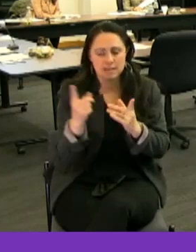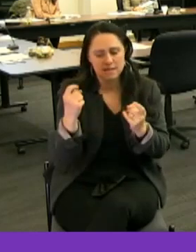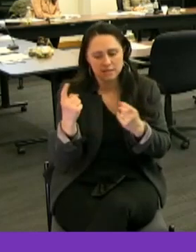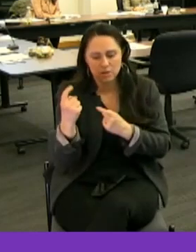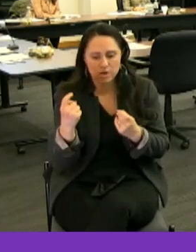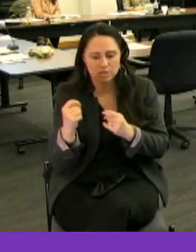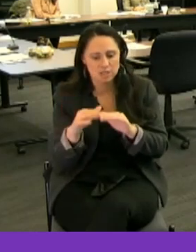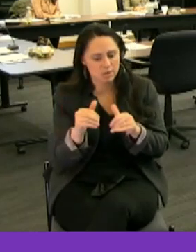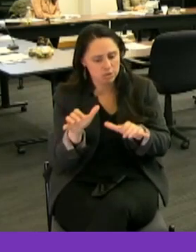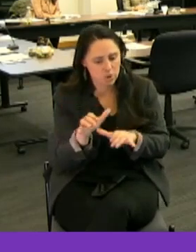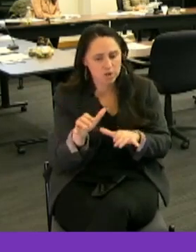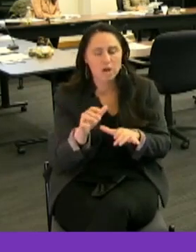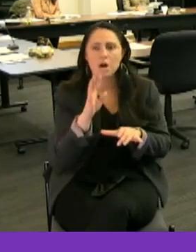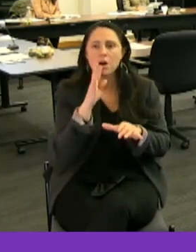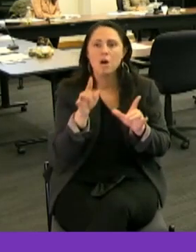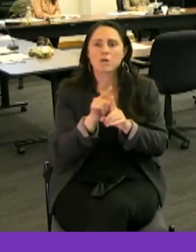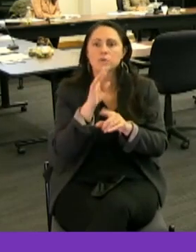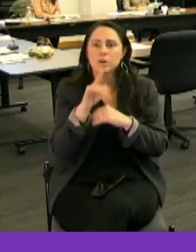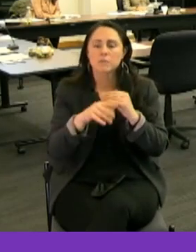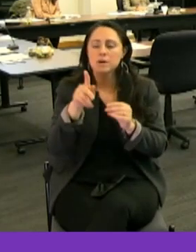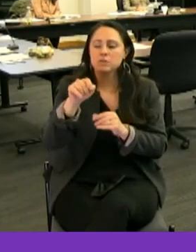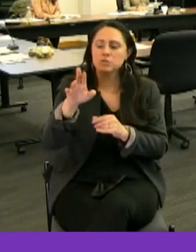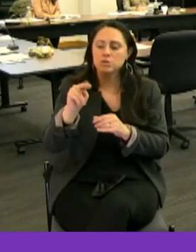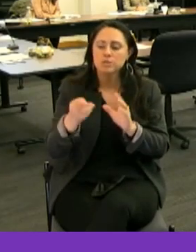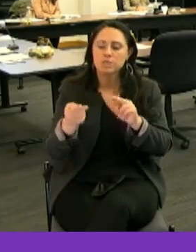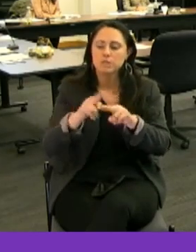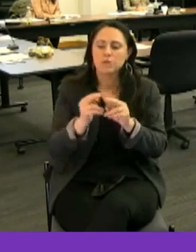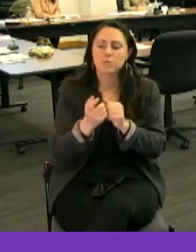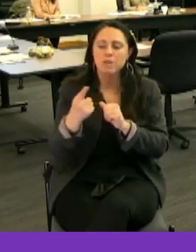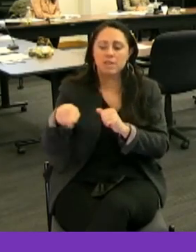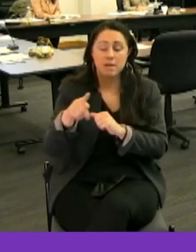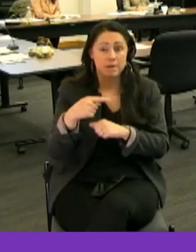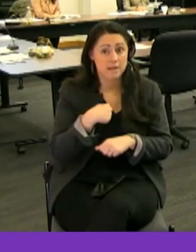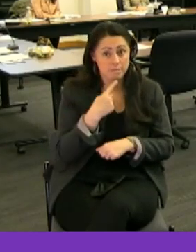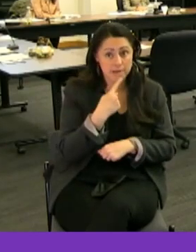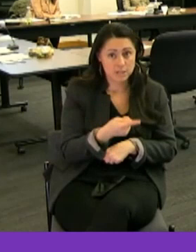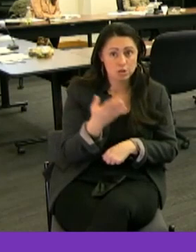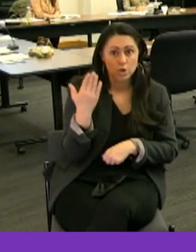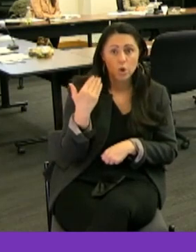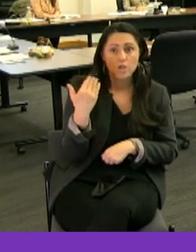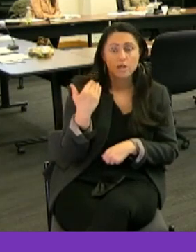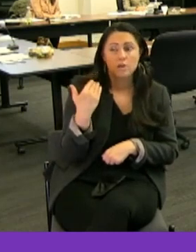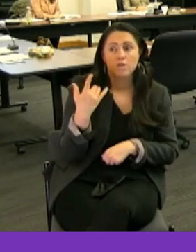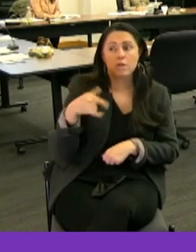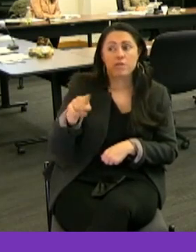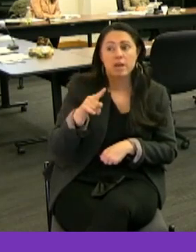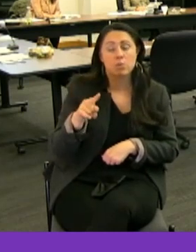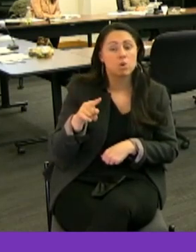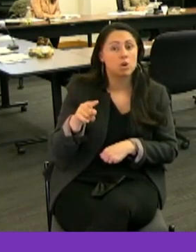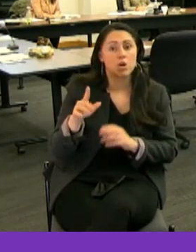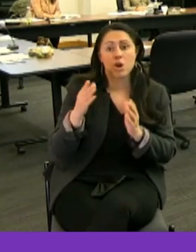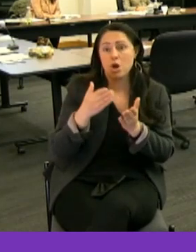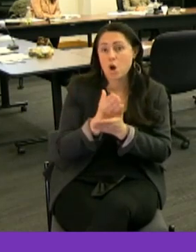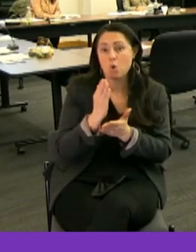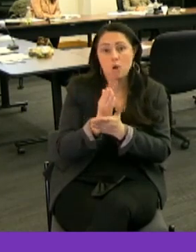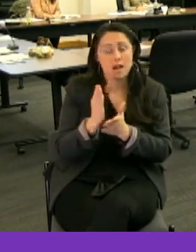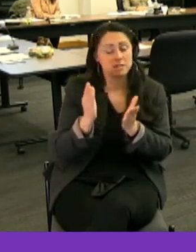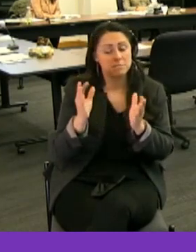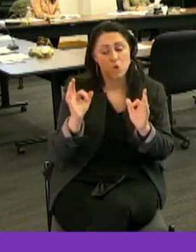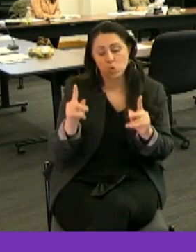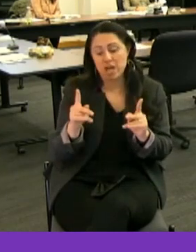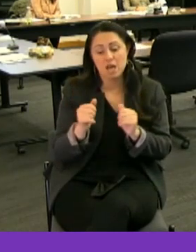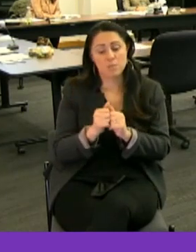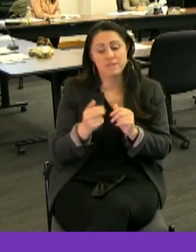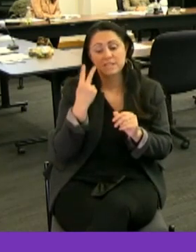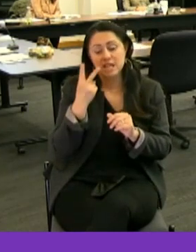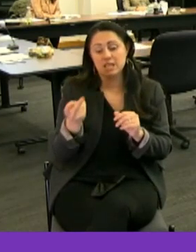questions. And we were also talking about tuition increases with them, which, as I had mentioned earlier, they were all right with seeing a